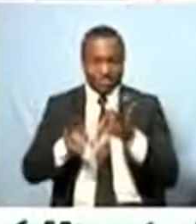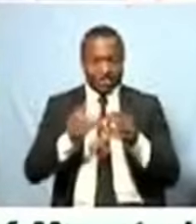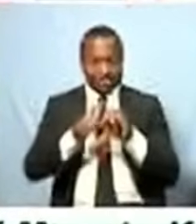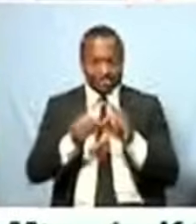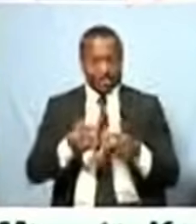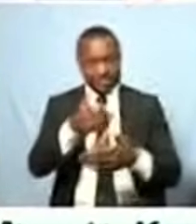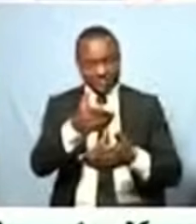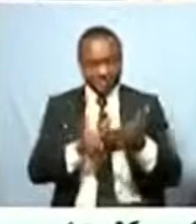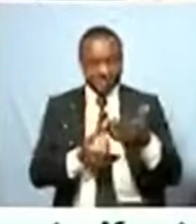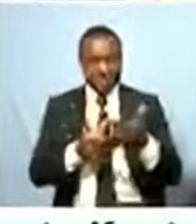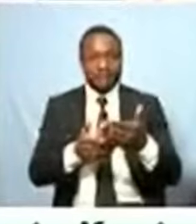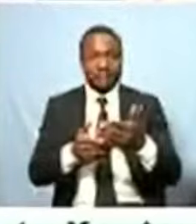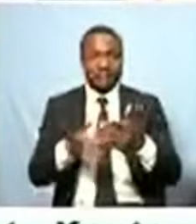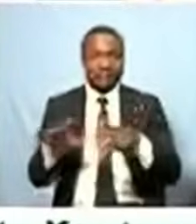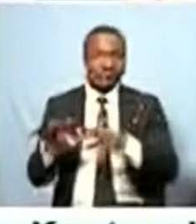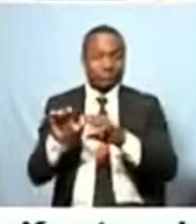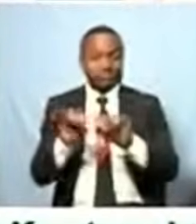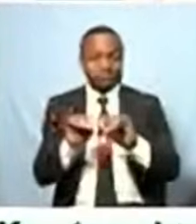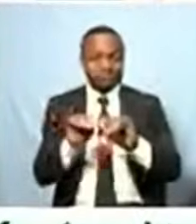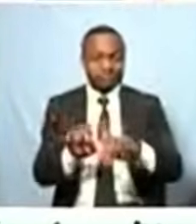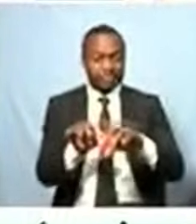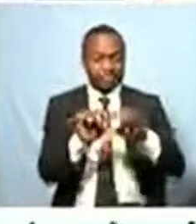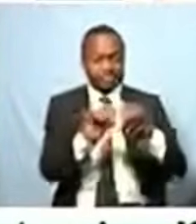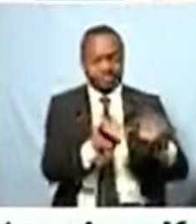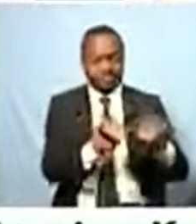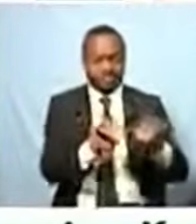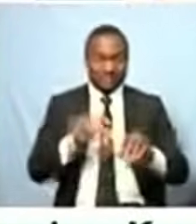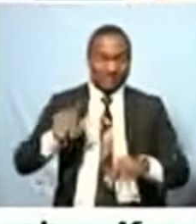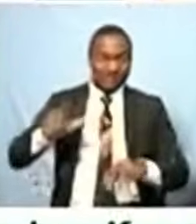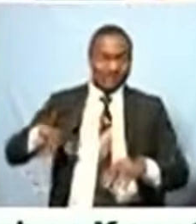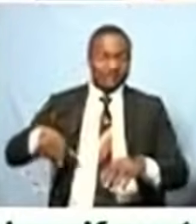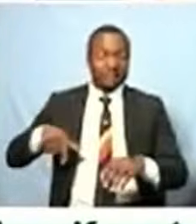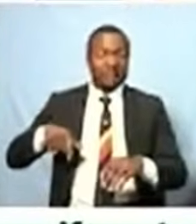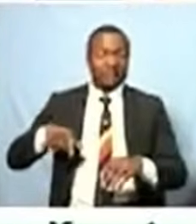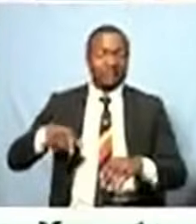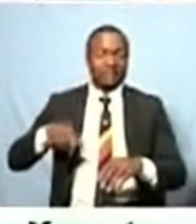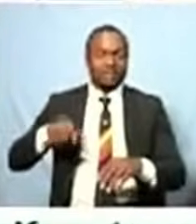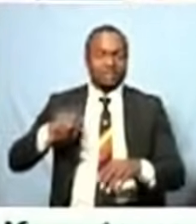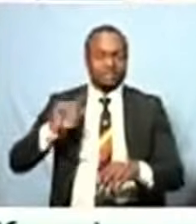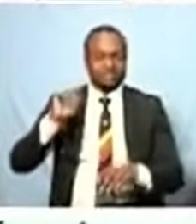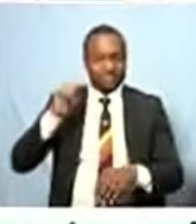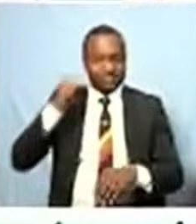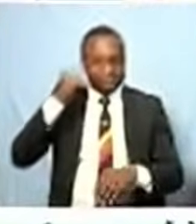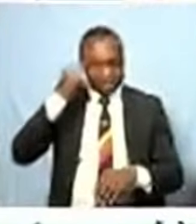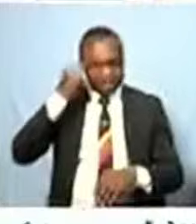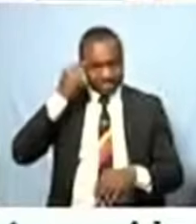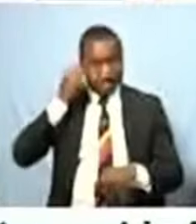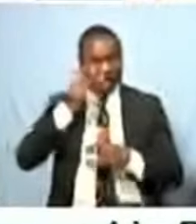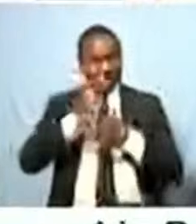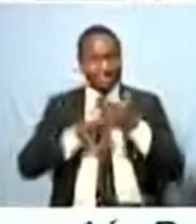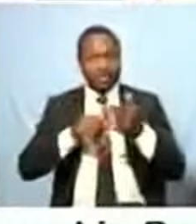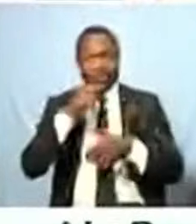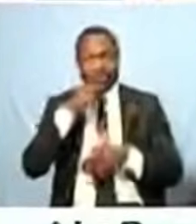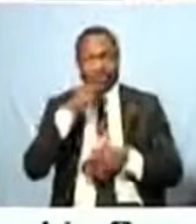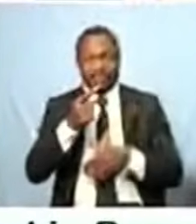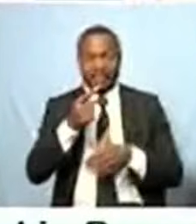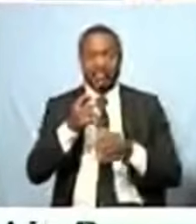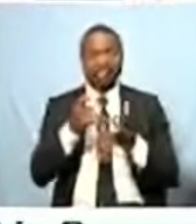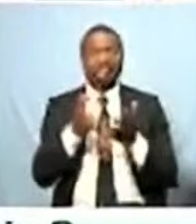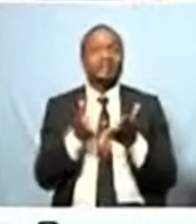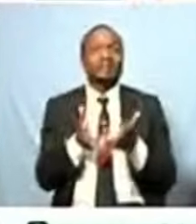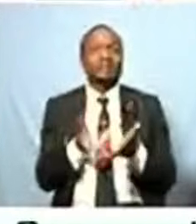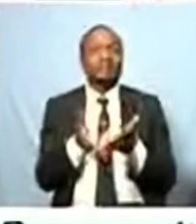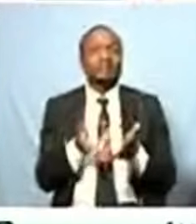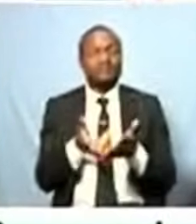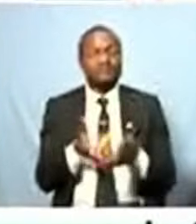were postponed in the last administration. She must accept that. What we have said here is